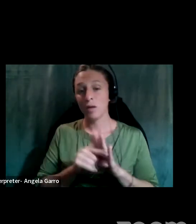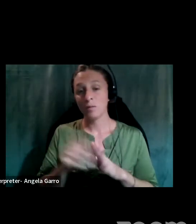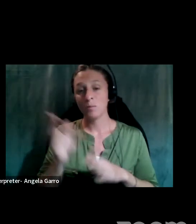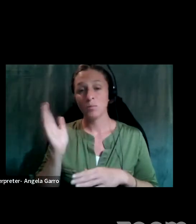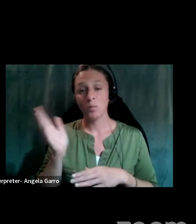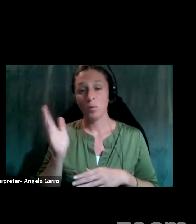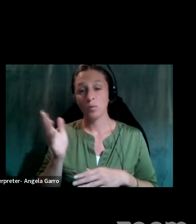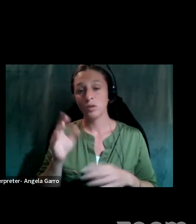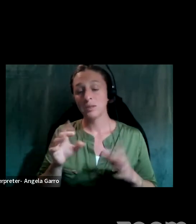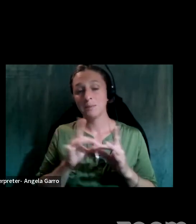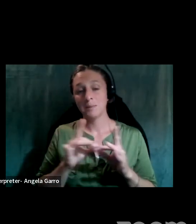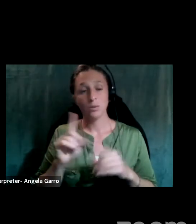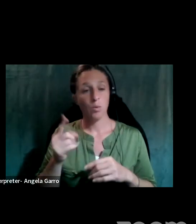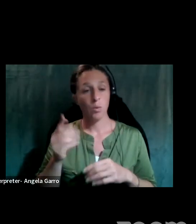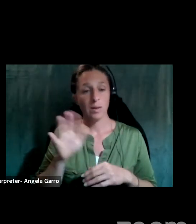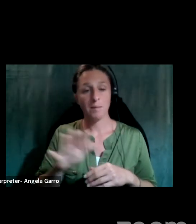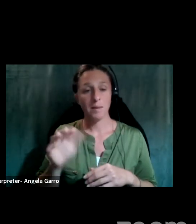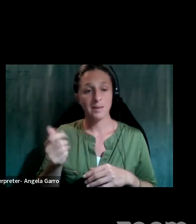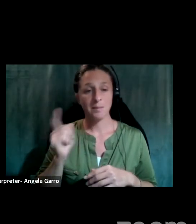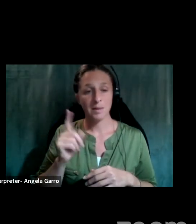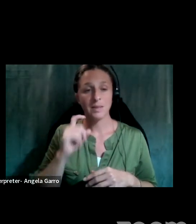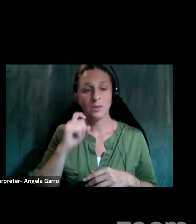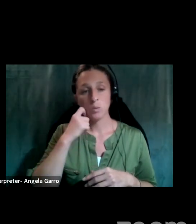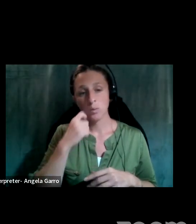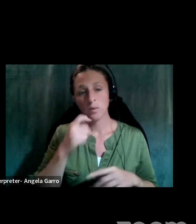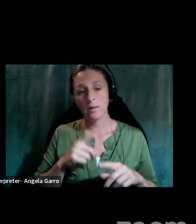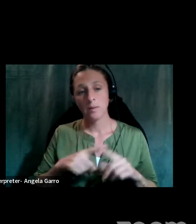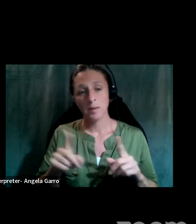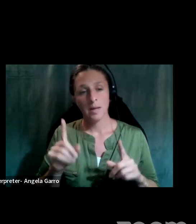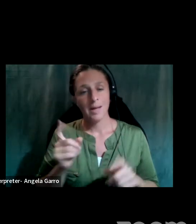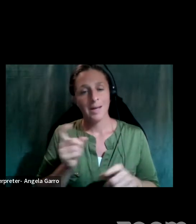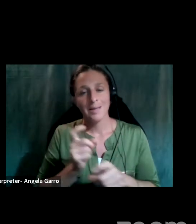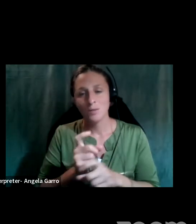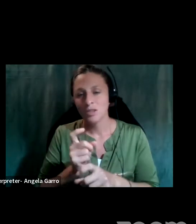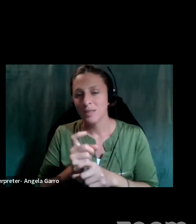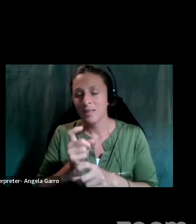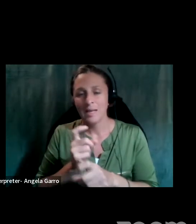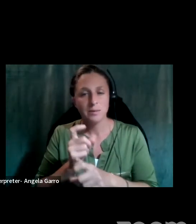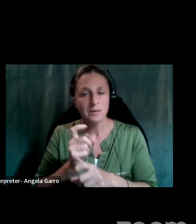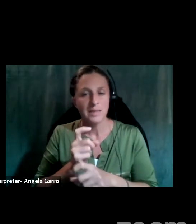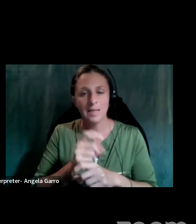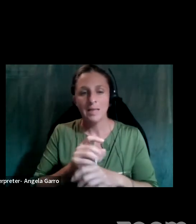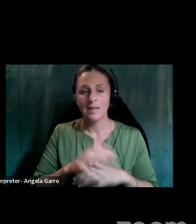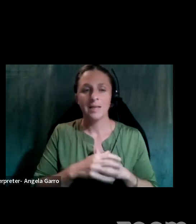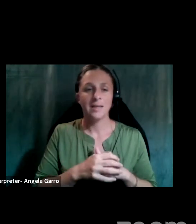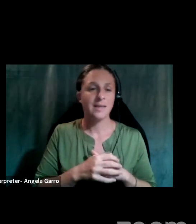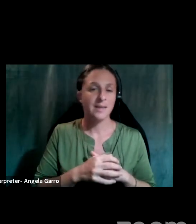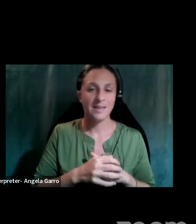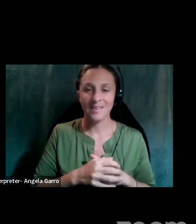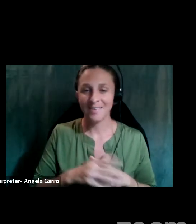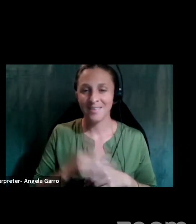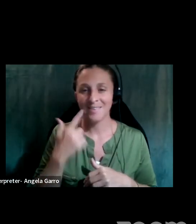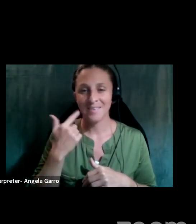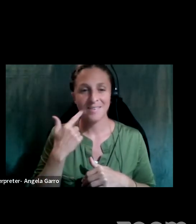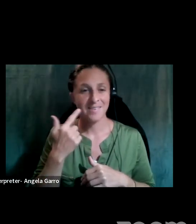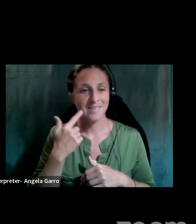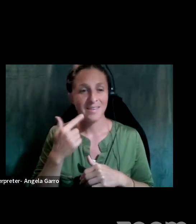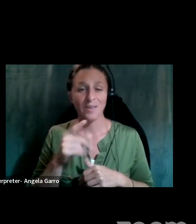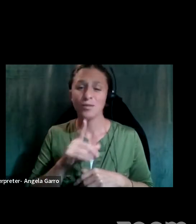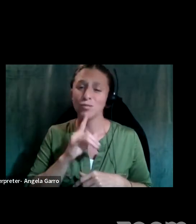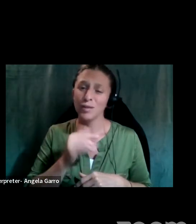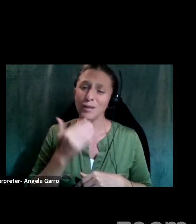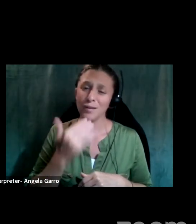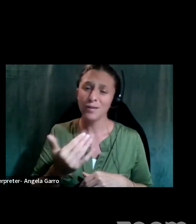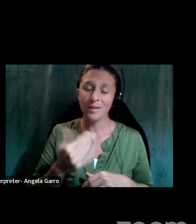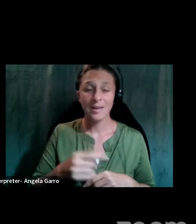So it's only about 10 minutes. It's cool, but I'm just kidding. I'm not thinking about it. No, but it's really good.